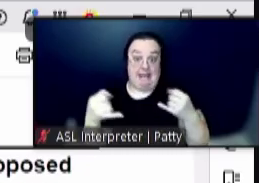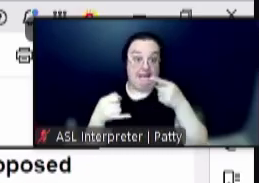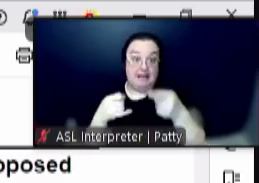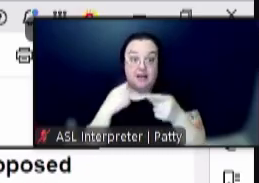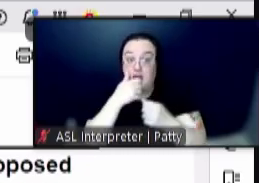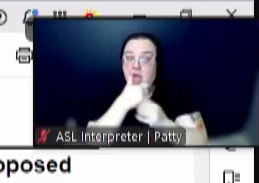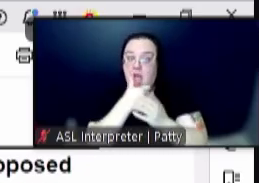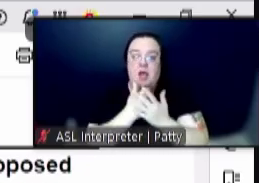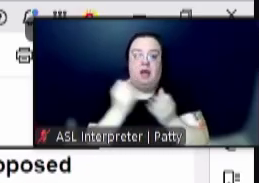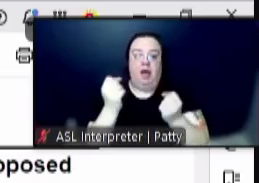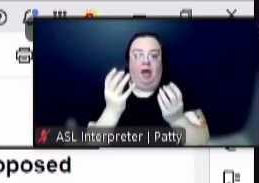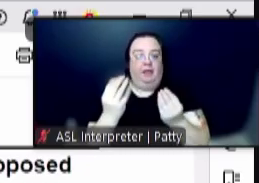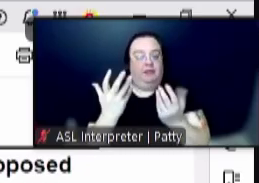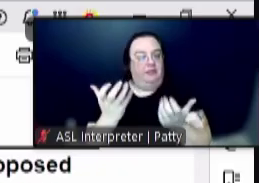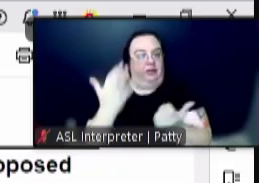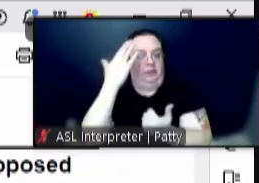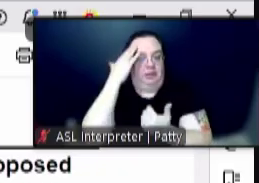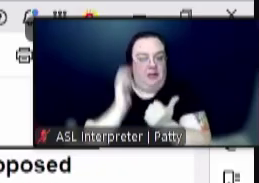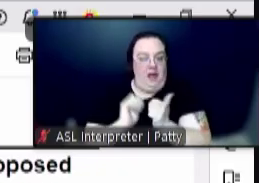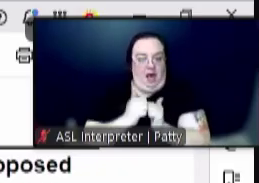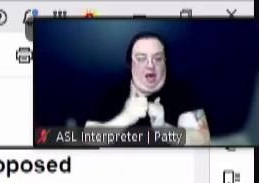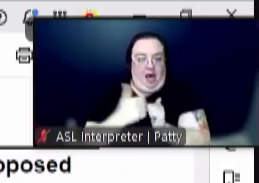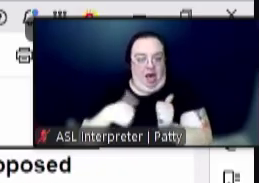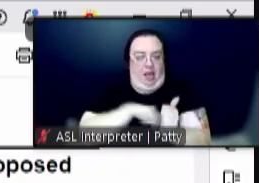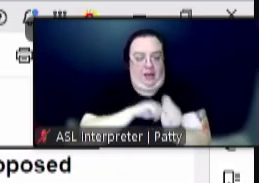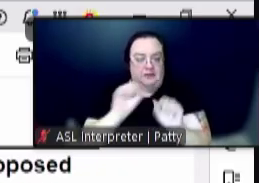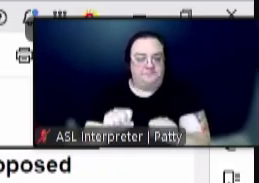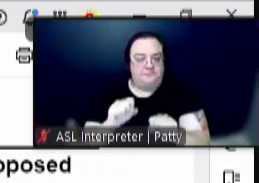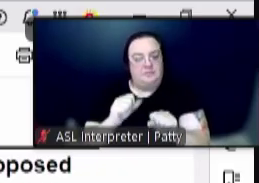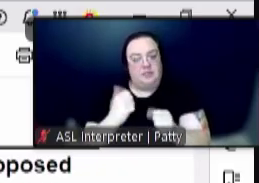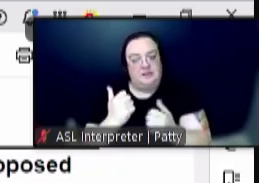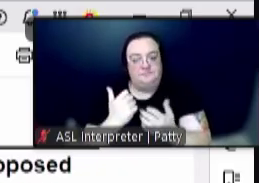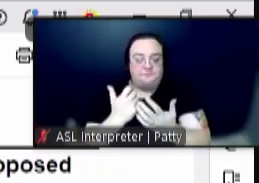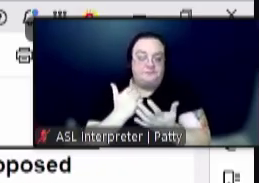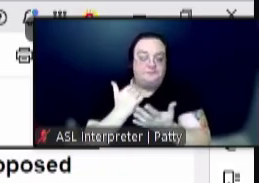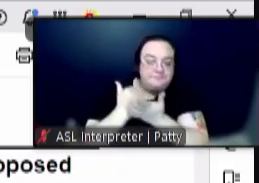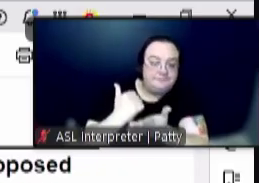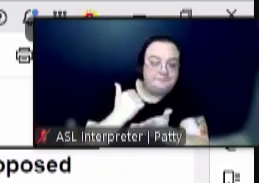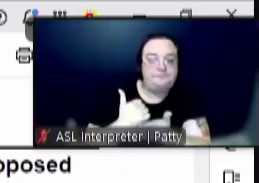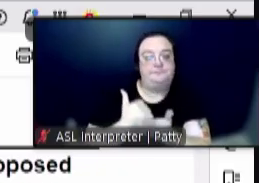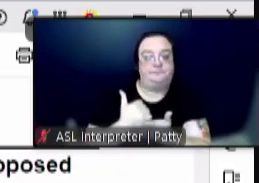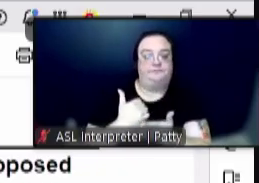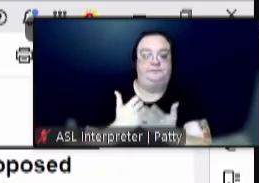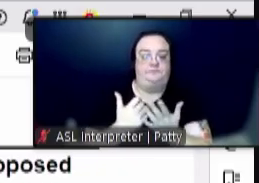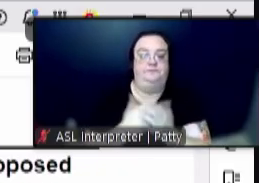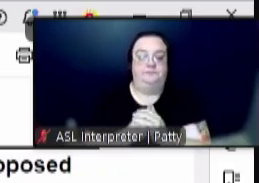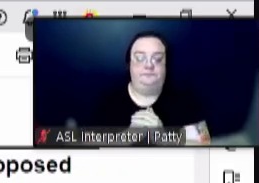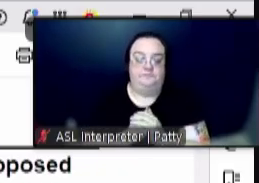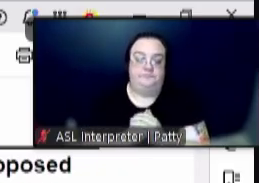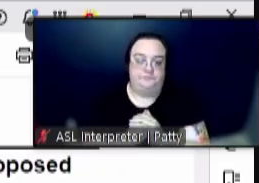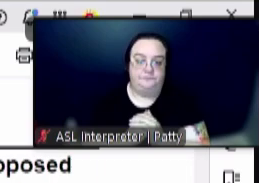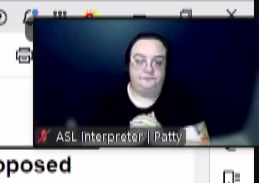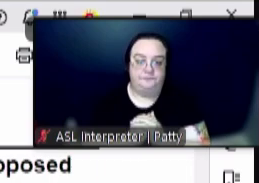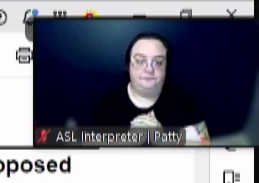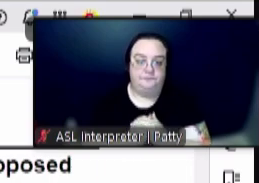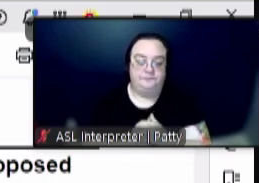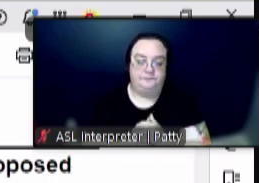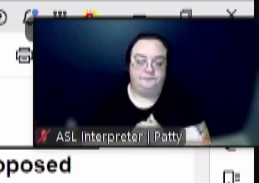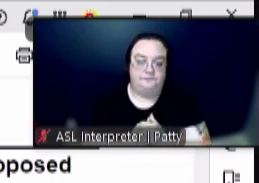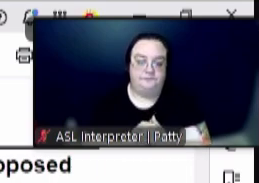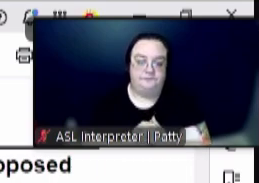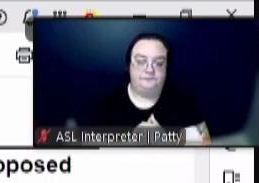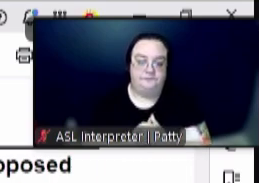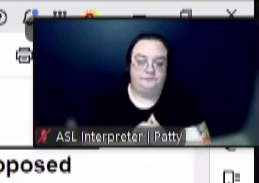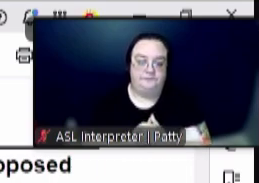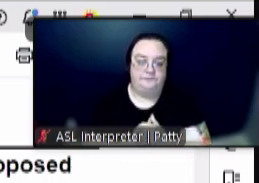So how can we assist? This probably should have the